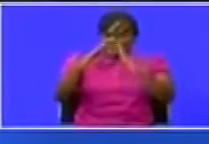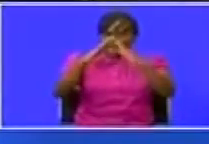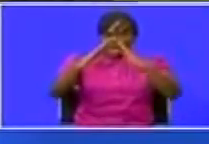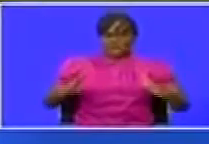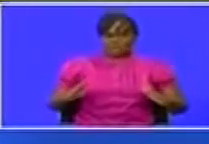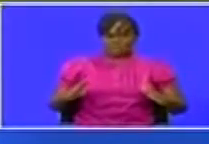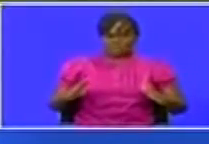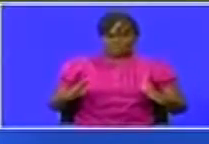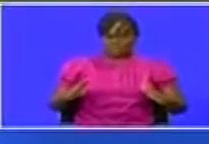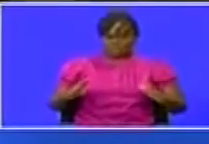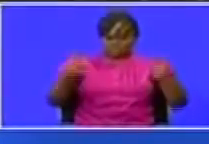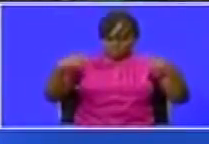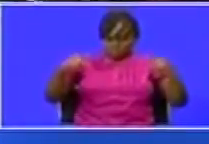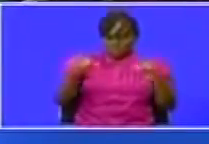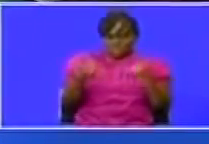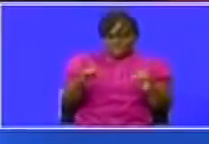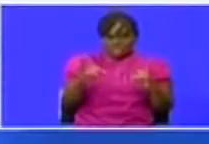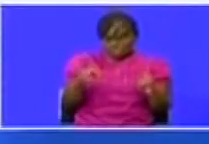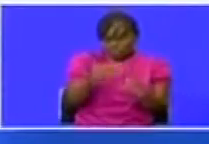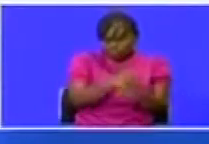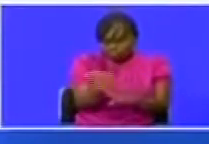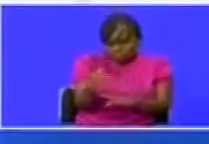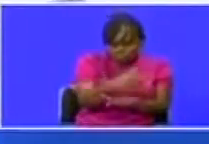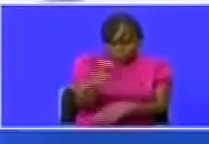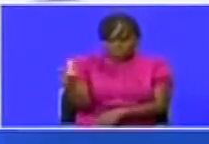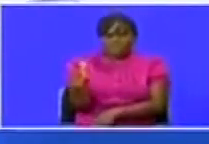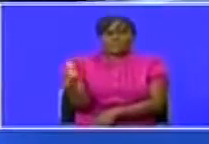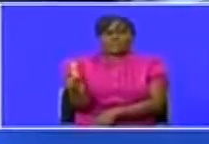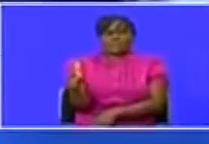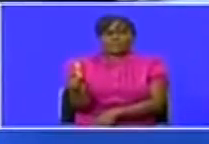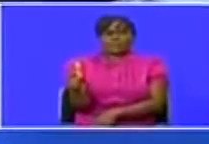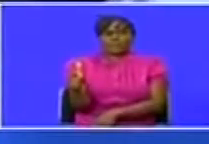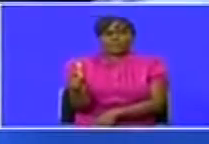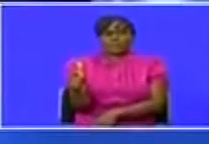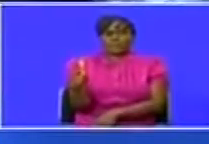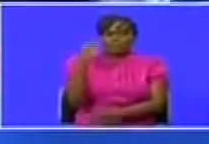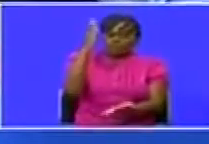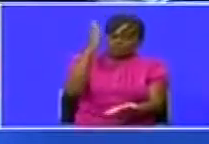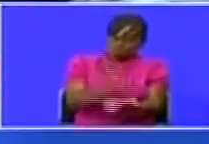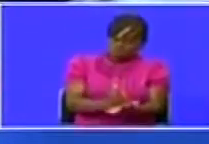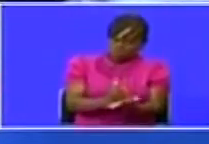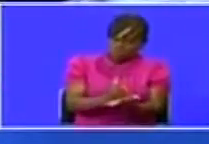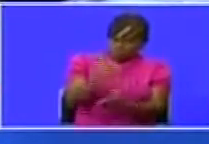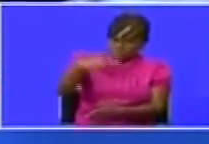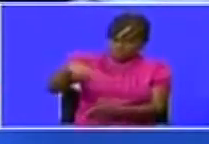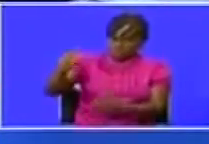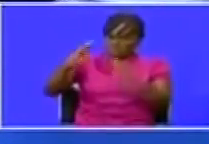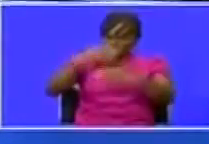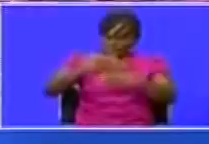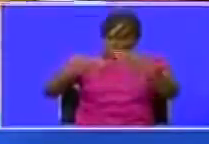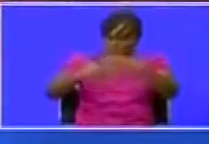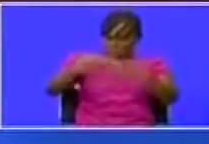buildings unsuccessfully attempted to dodge our cameras. Ulidhinishwa kujenga jengo hili na the county